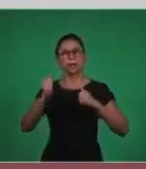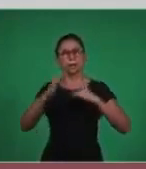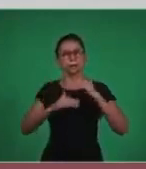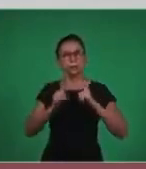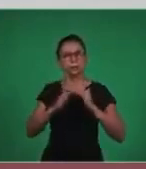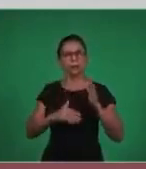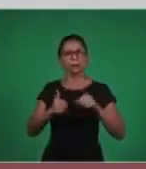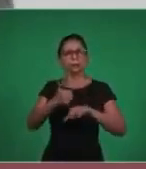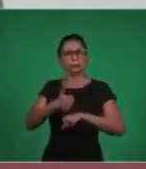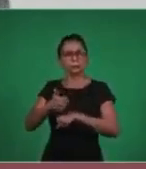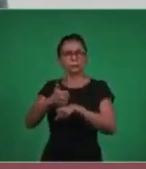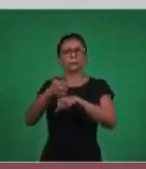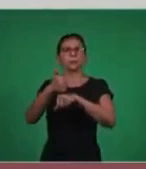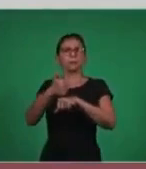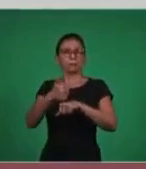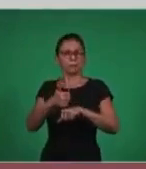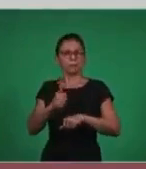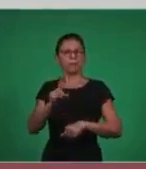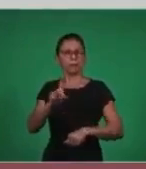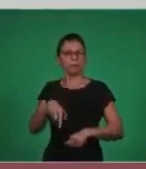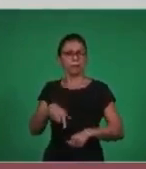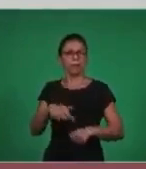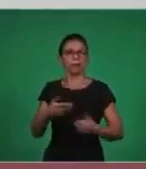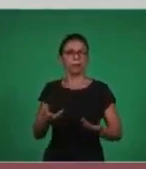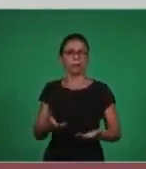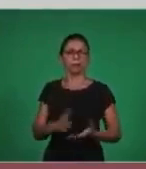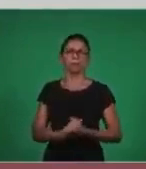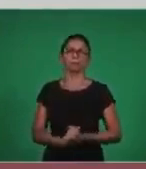capabilities. They have